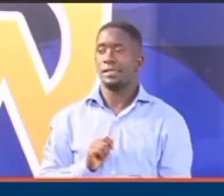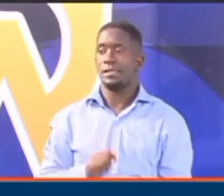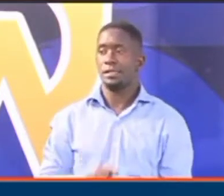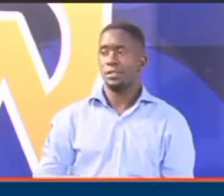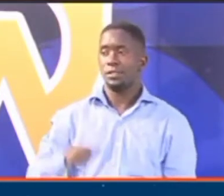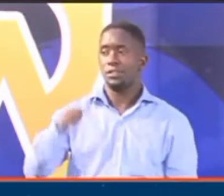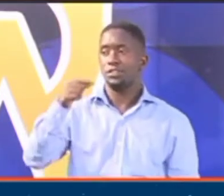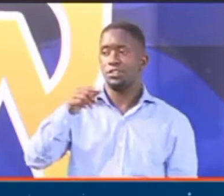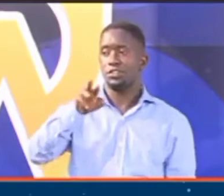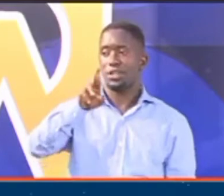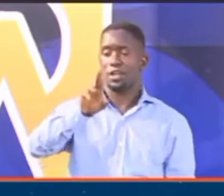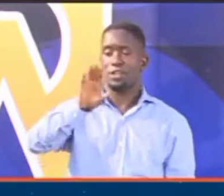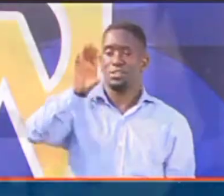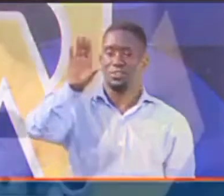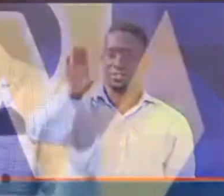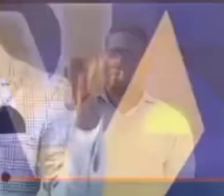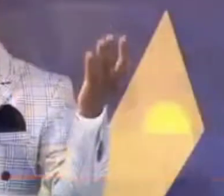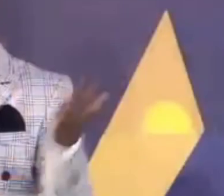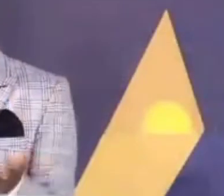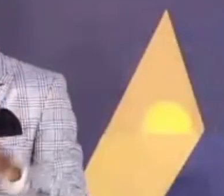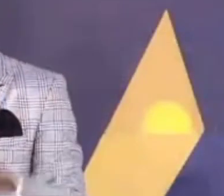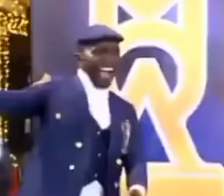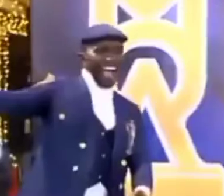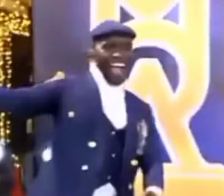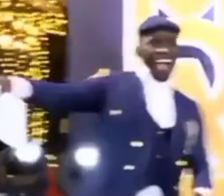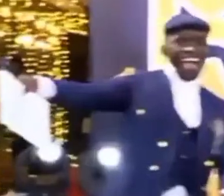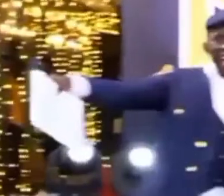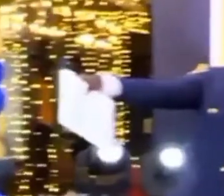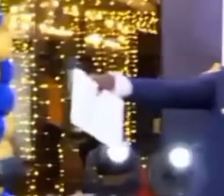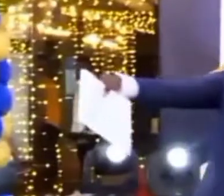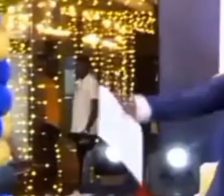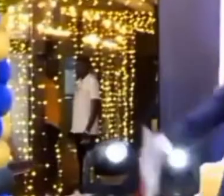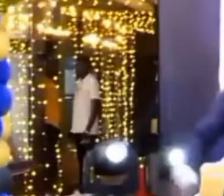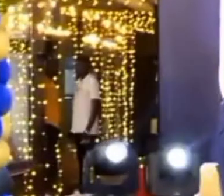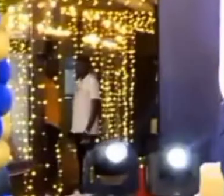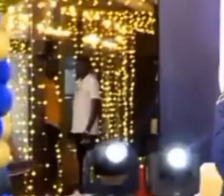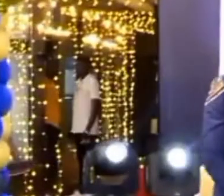GRC. Yes, please clap, you people.